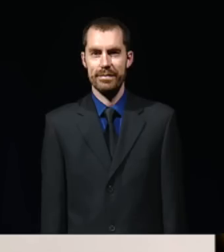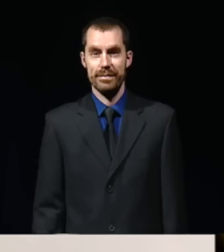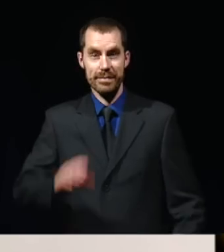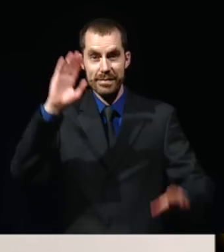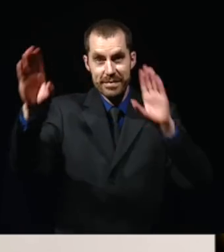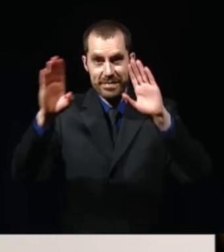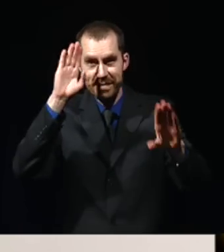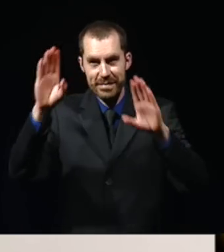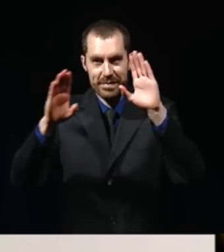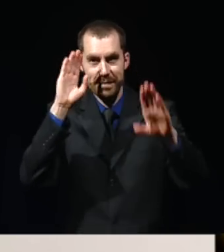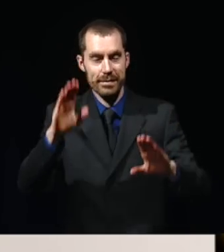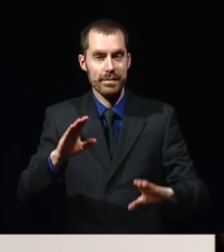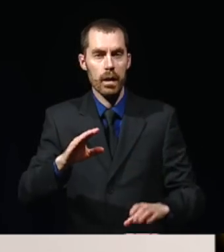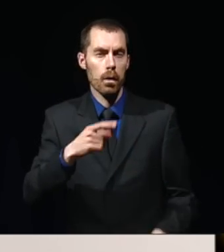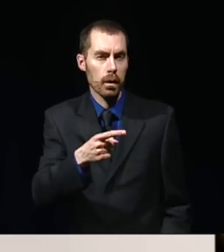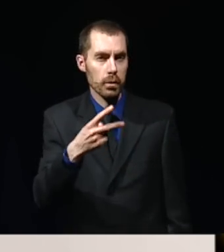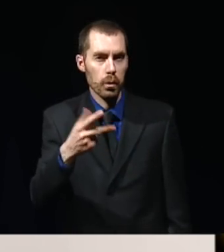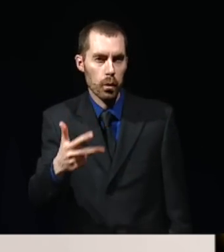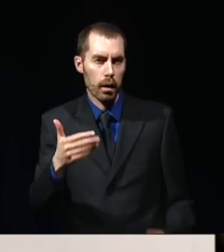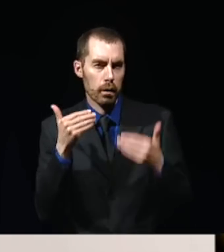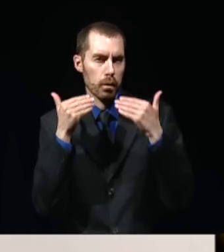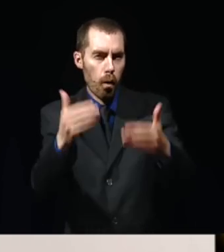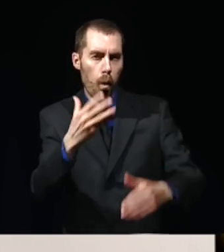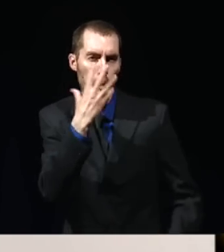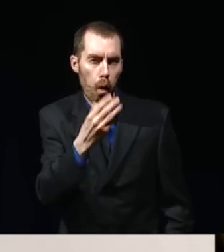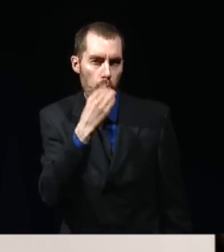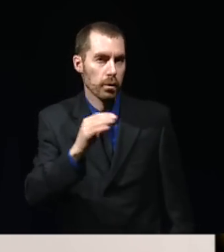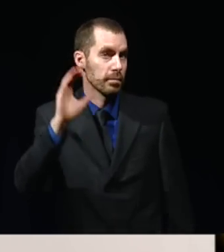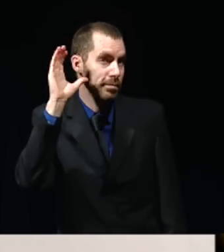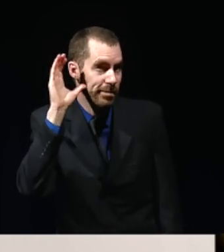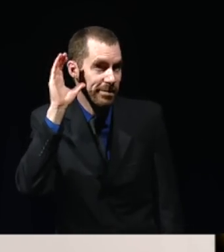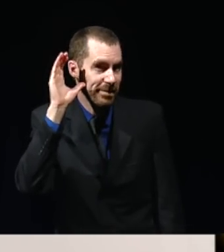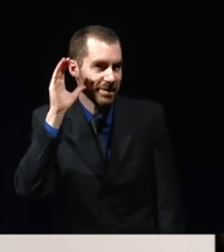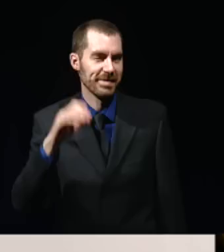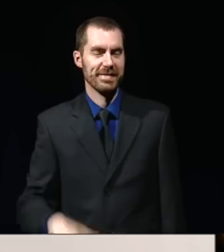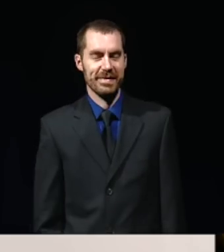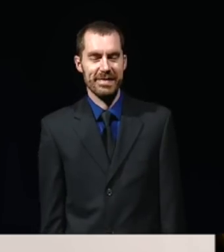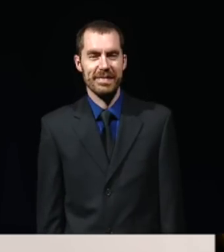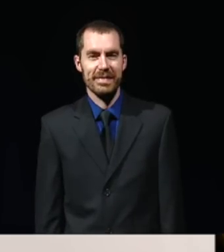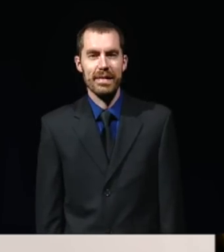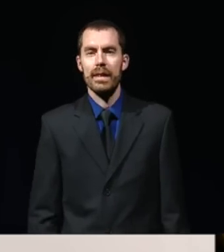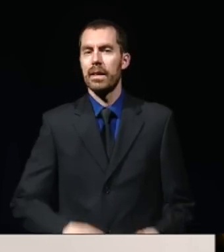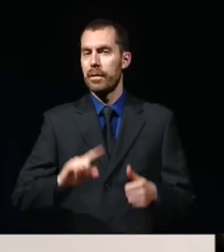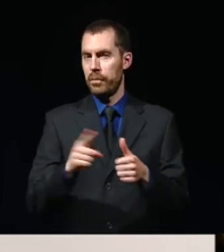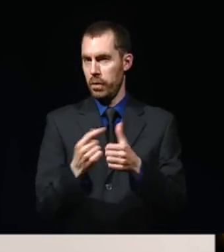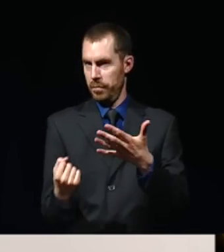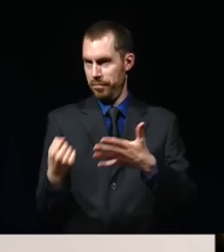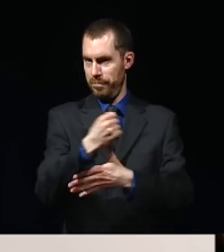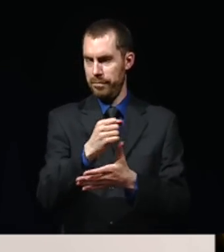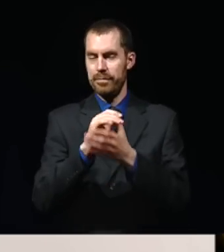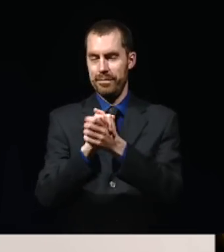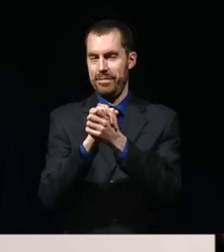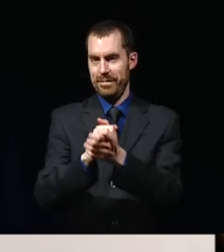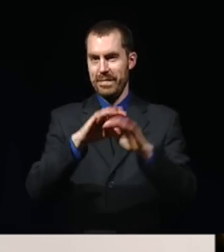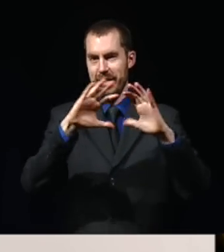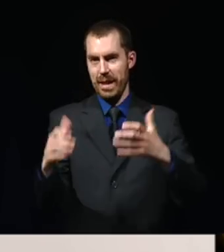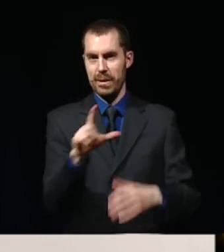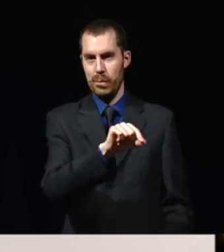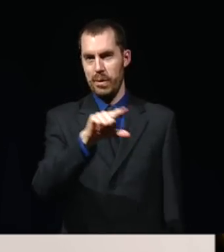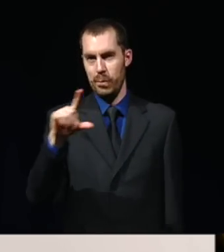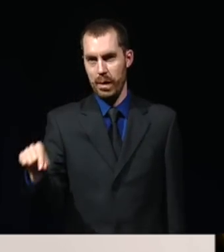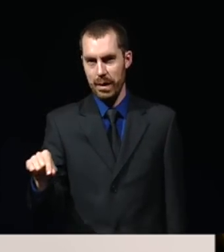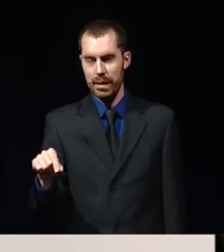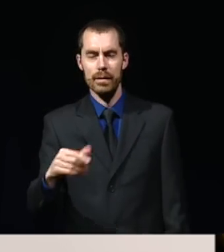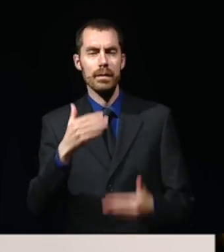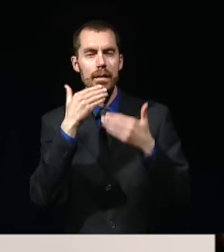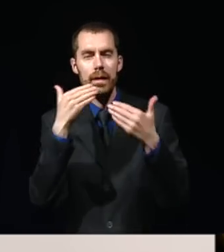Hello, everyone. Can I get a skull wolves? Skull wolves? First and foremost, congratulations, class of 2020.